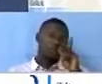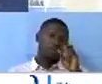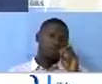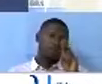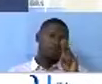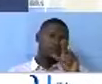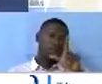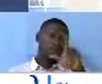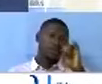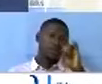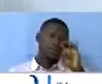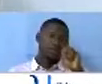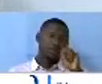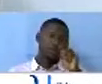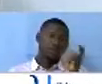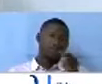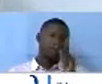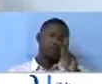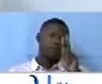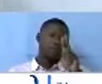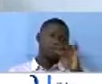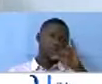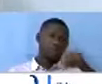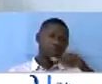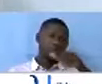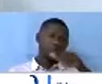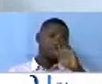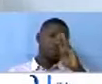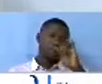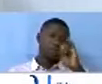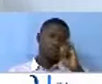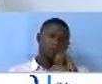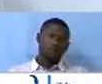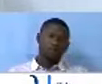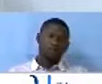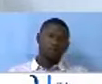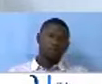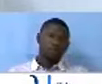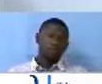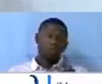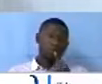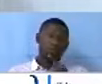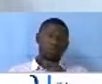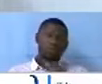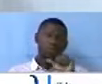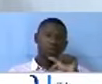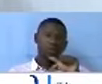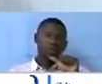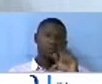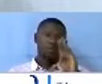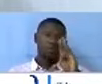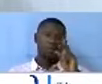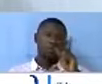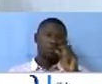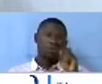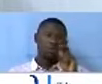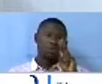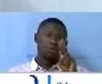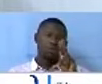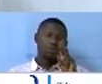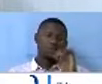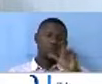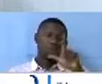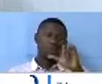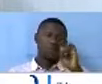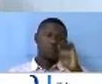we have. Lolu mo di Abdoulaye Kujabi. All I can do is bring out the evidence. Man na li mo na wax rek